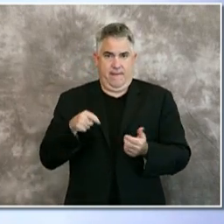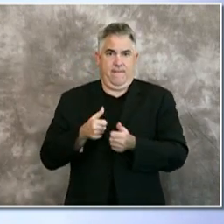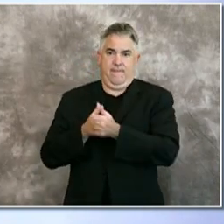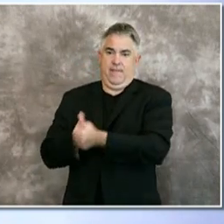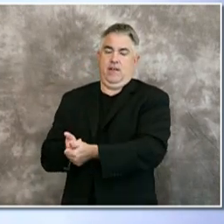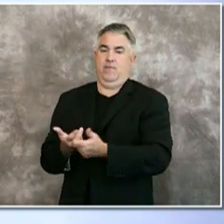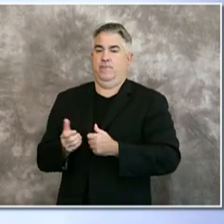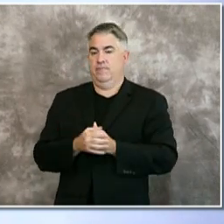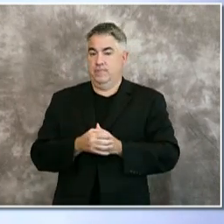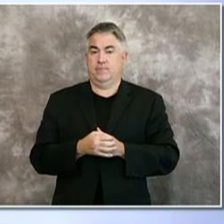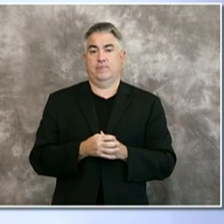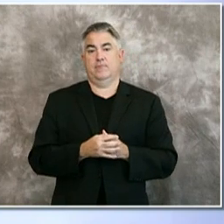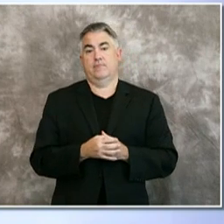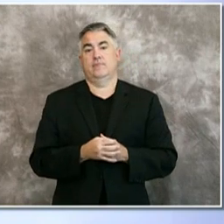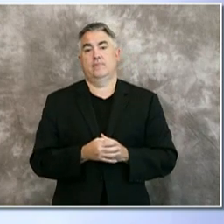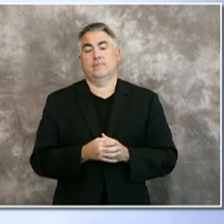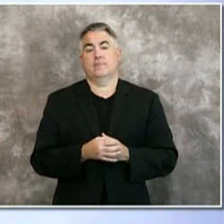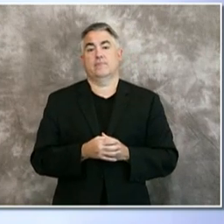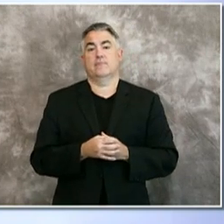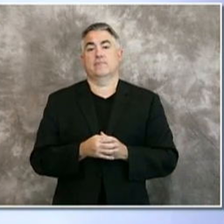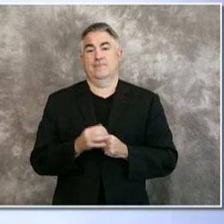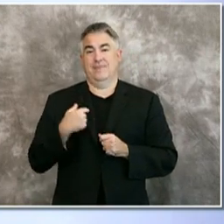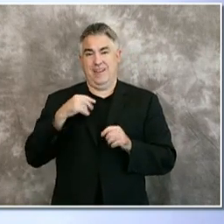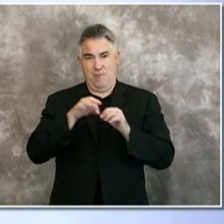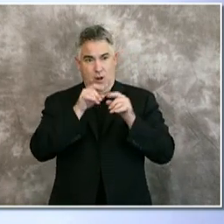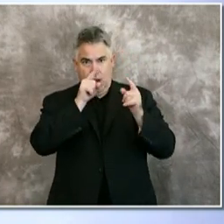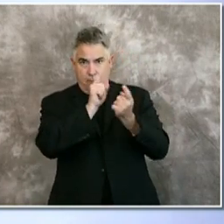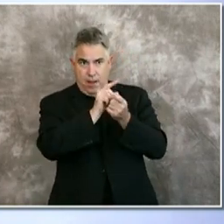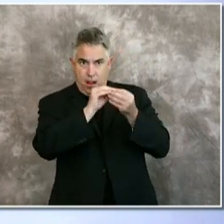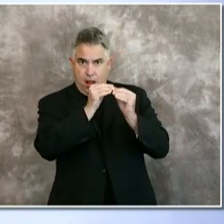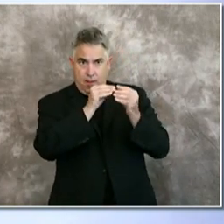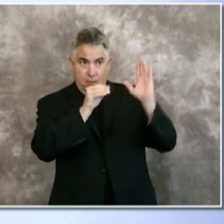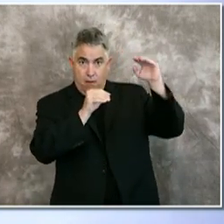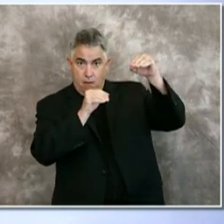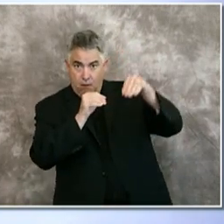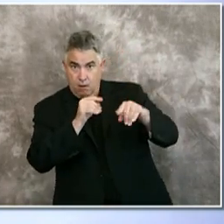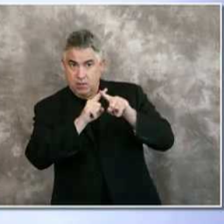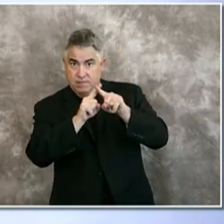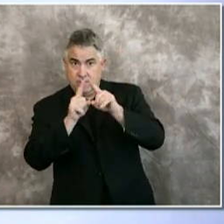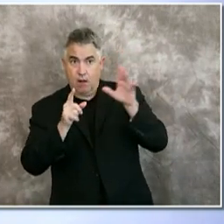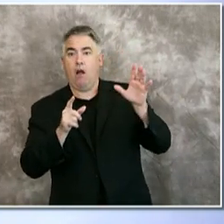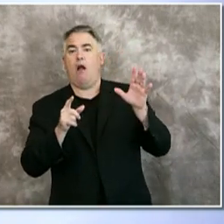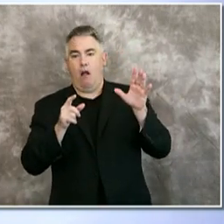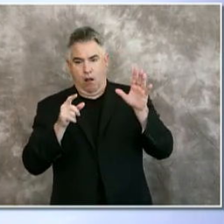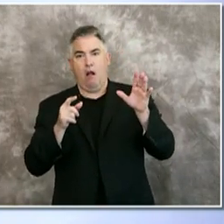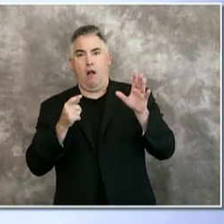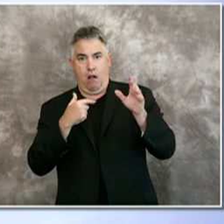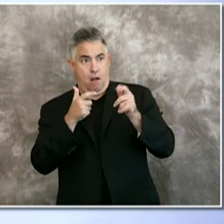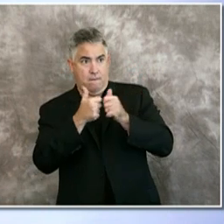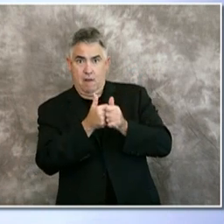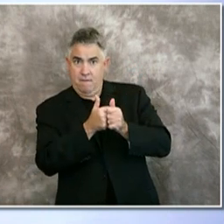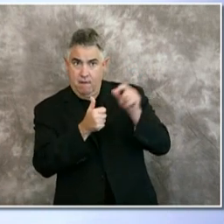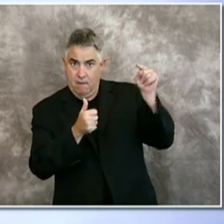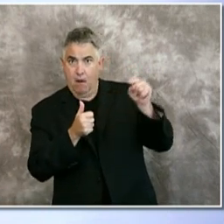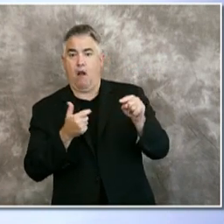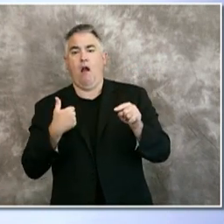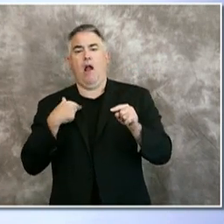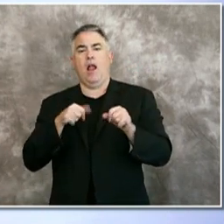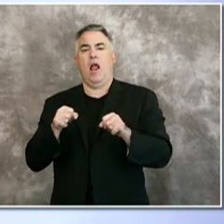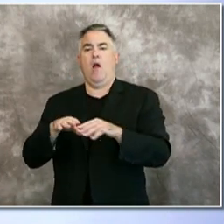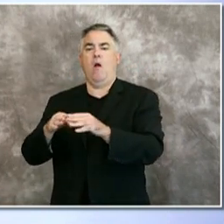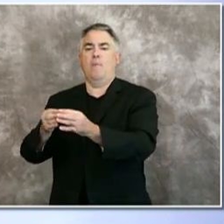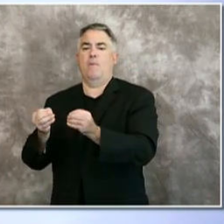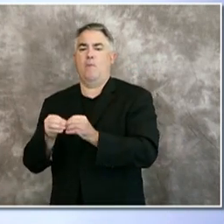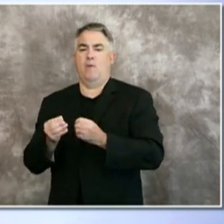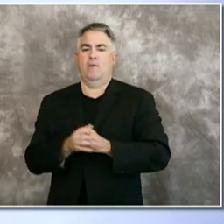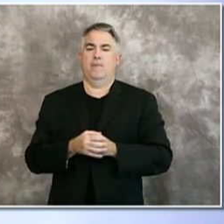as early warning indicators of things we needed to do to try and get it under control. And I know all of us here in San Diego are committed to the same